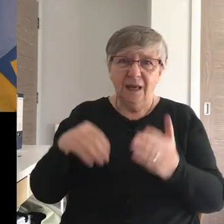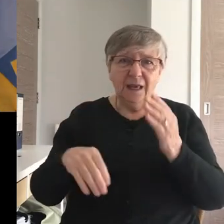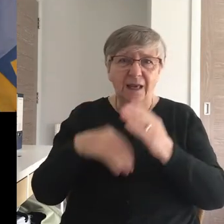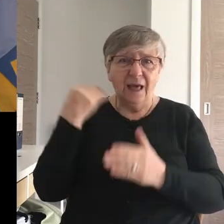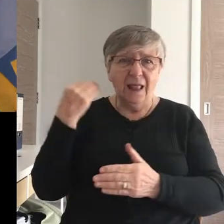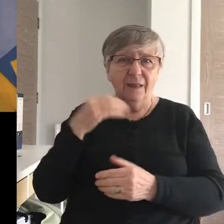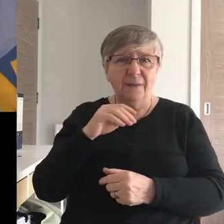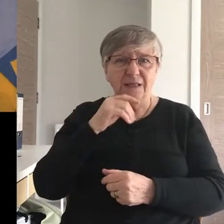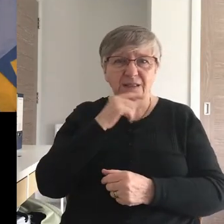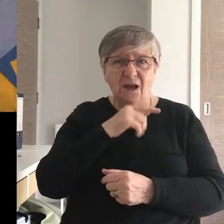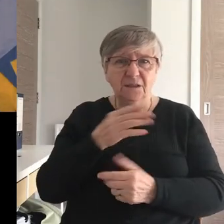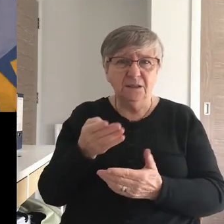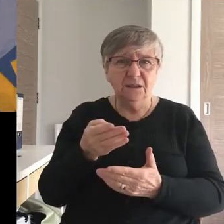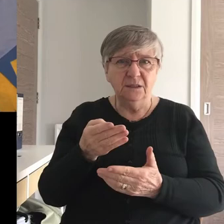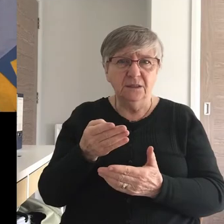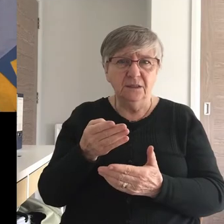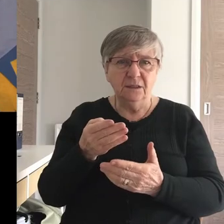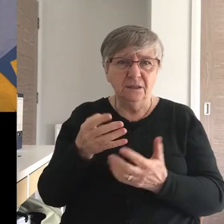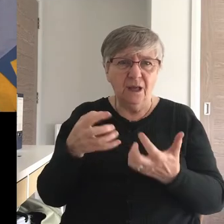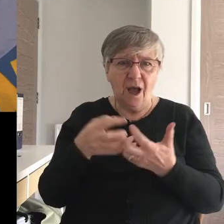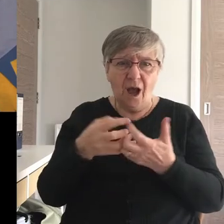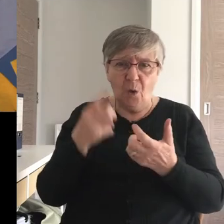off, put an end to it.